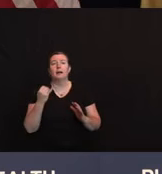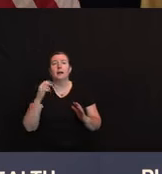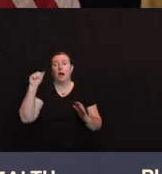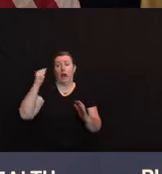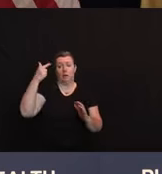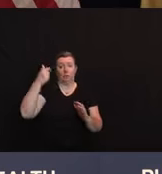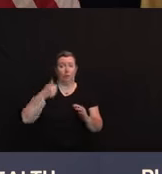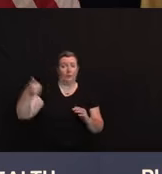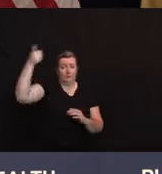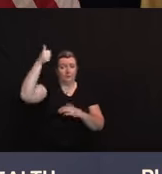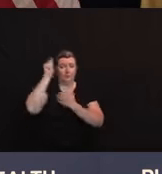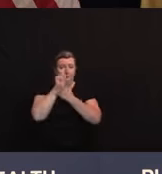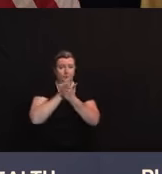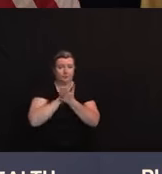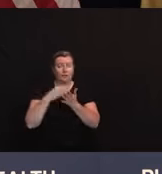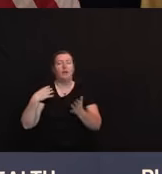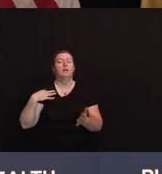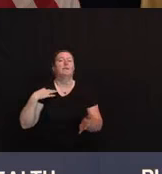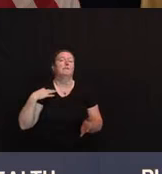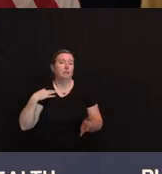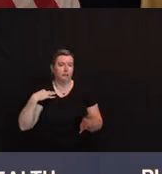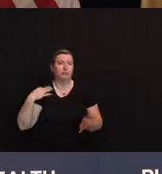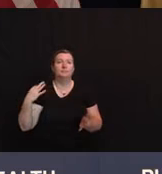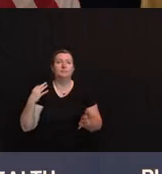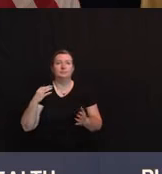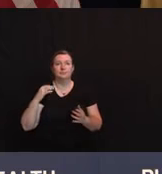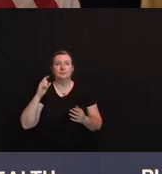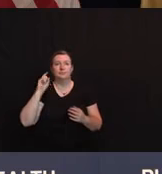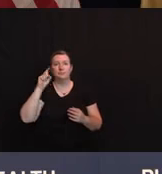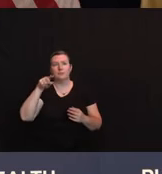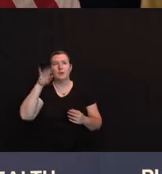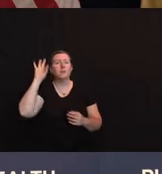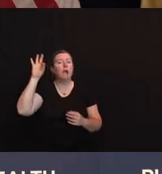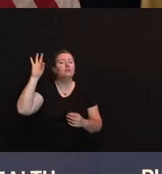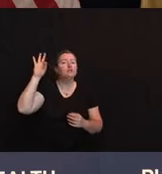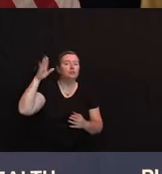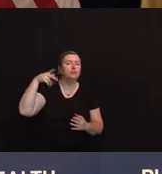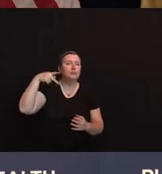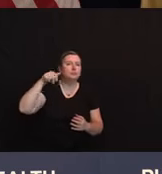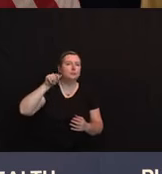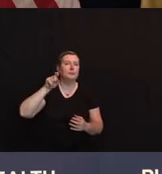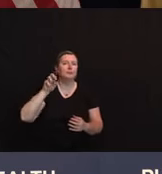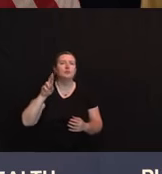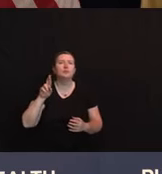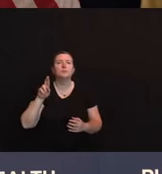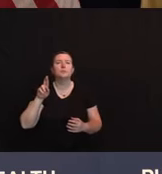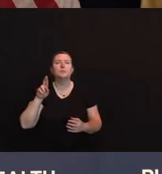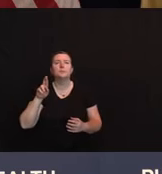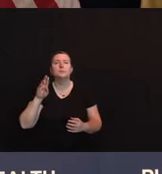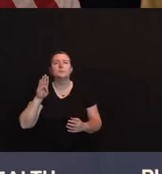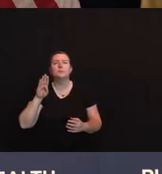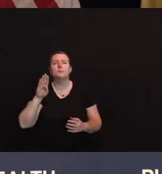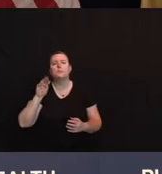to volunteer at Pastor Steffi Bartley's Nantucket World, and it's worth noting that since March